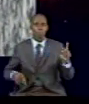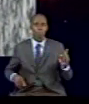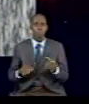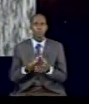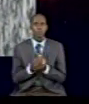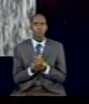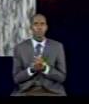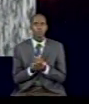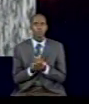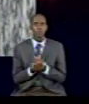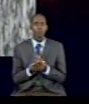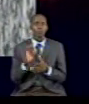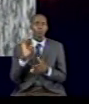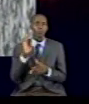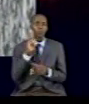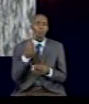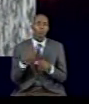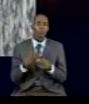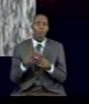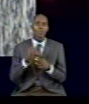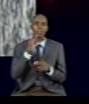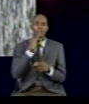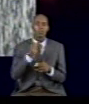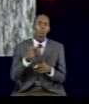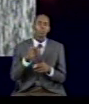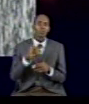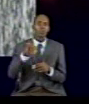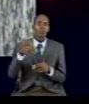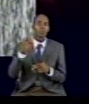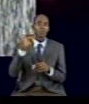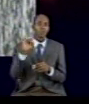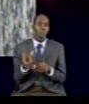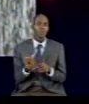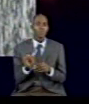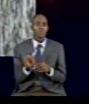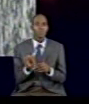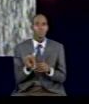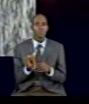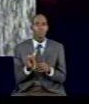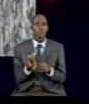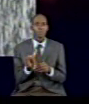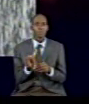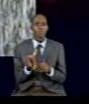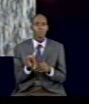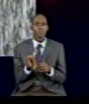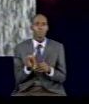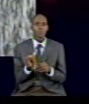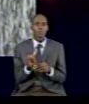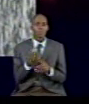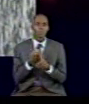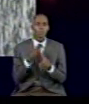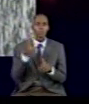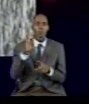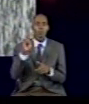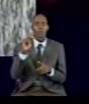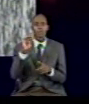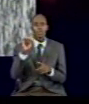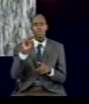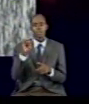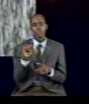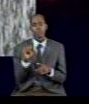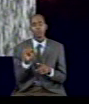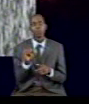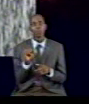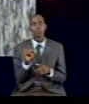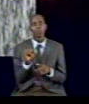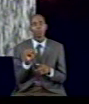My name is John Anna from Owosin District, Urubi Group, Benin City, Edo State. Early this